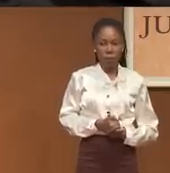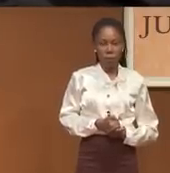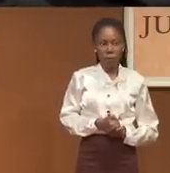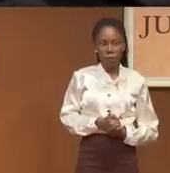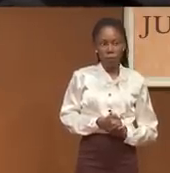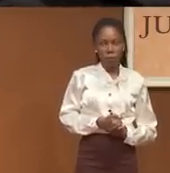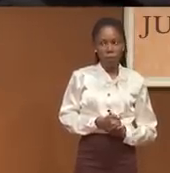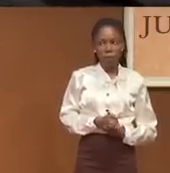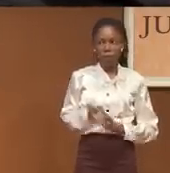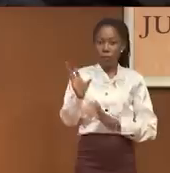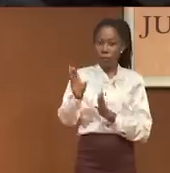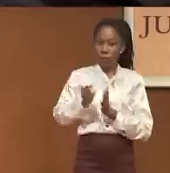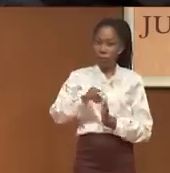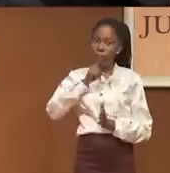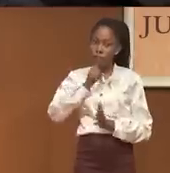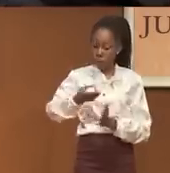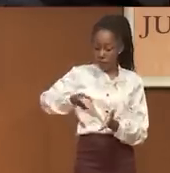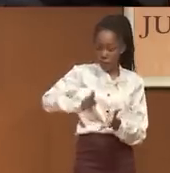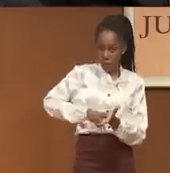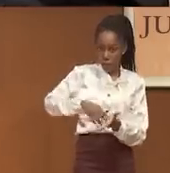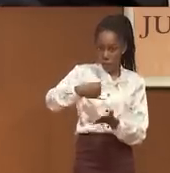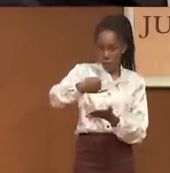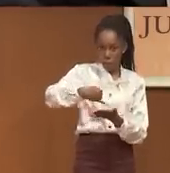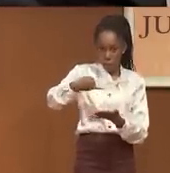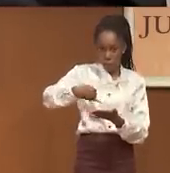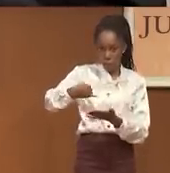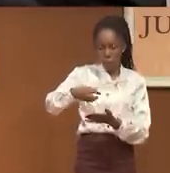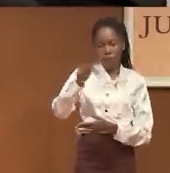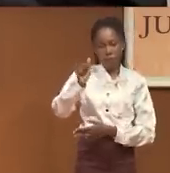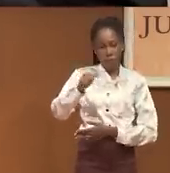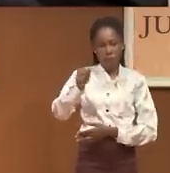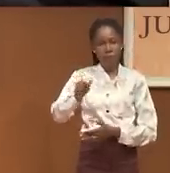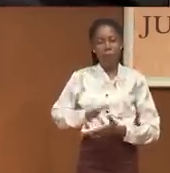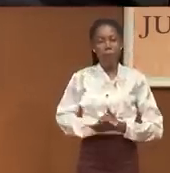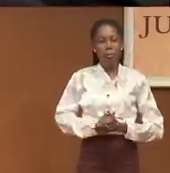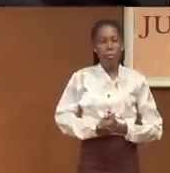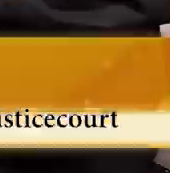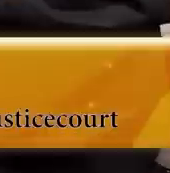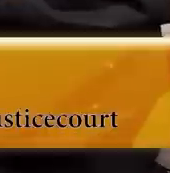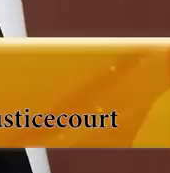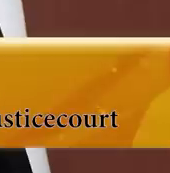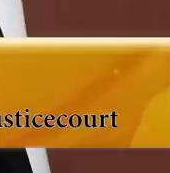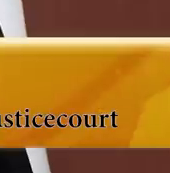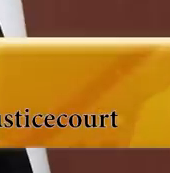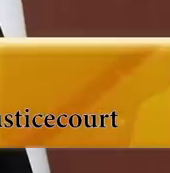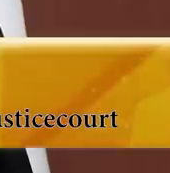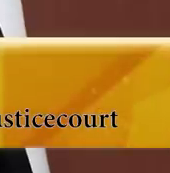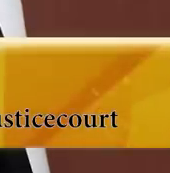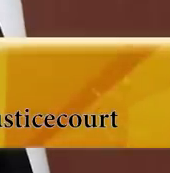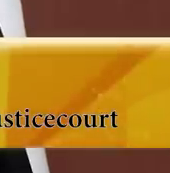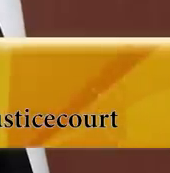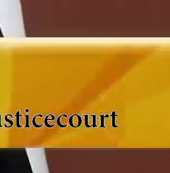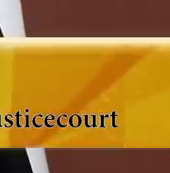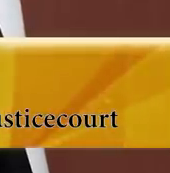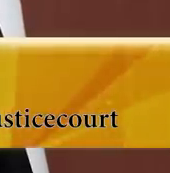That's your signature, right? Yes, Your Honor. I want to confirm that. So, you bring the document